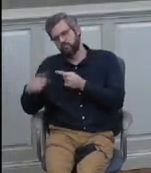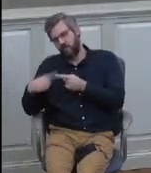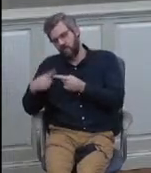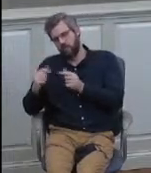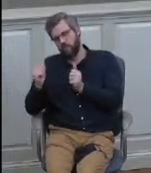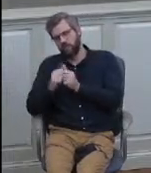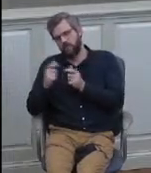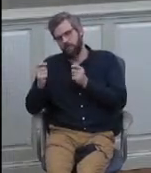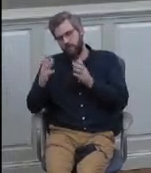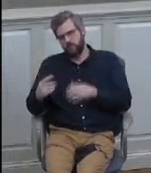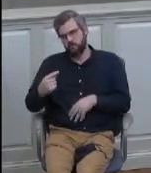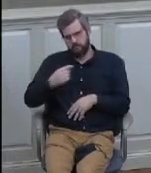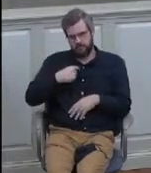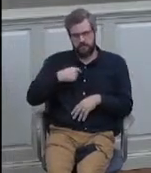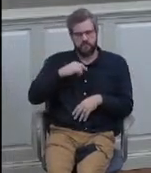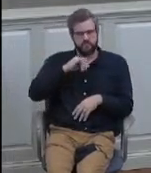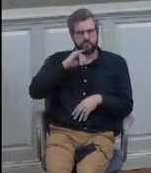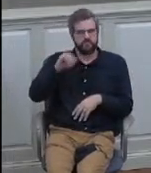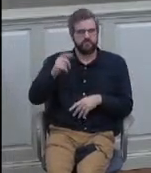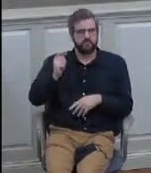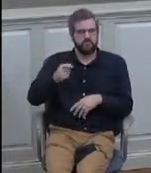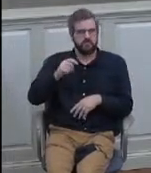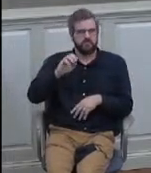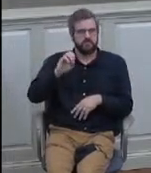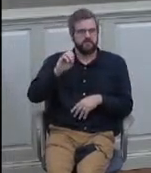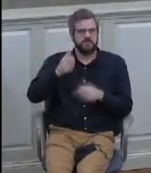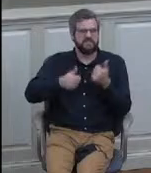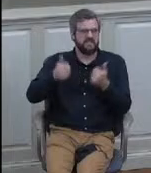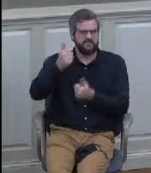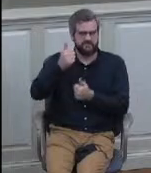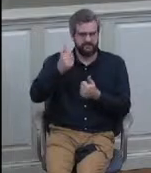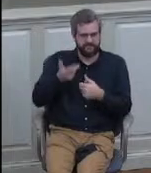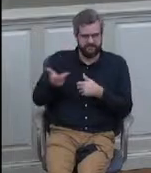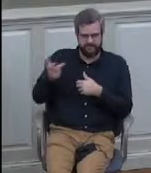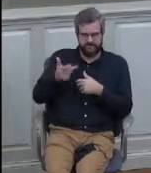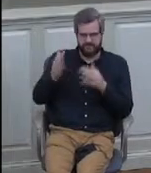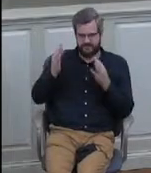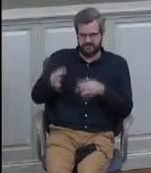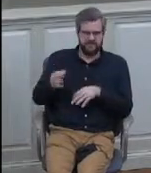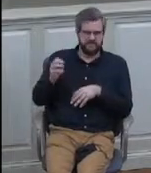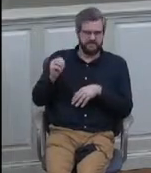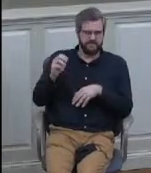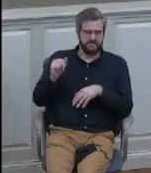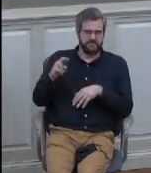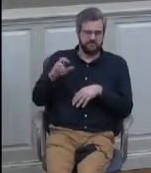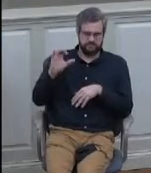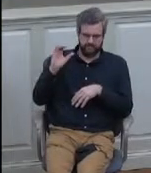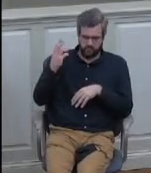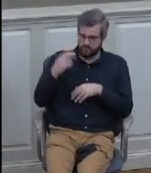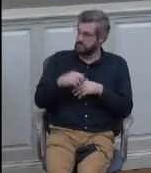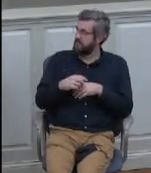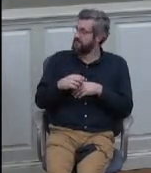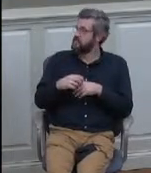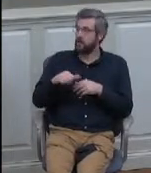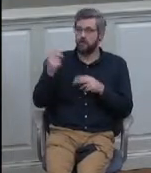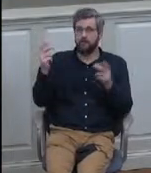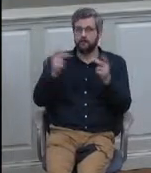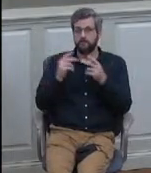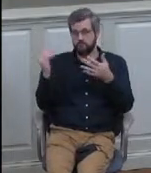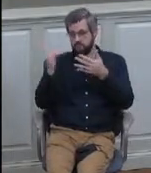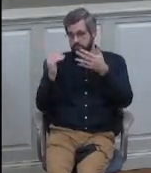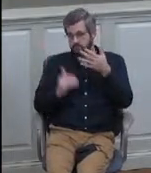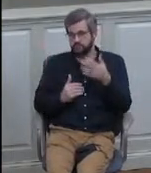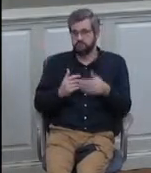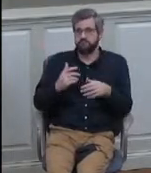manager, and myself. And we hopefully make that decision in March. And all these other positions that we have on the list here, such as the